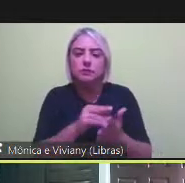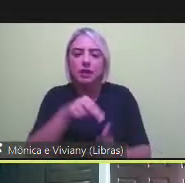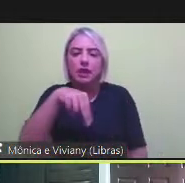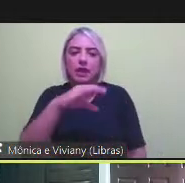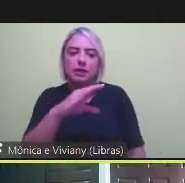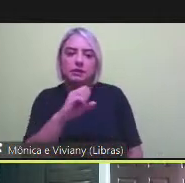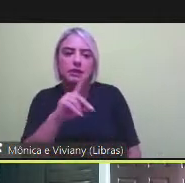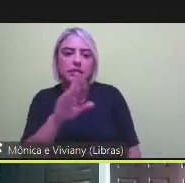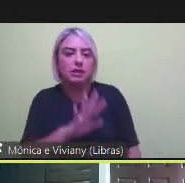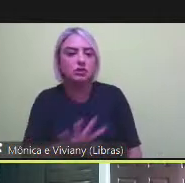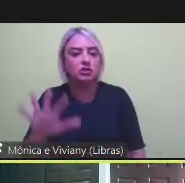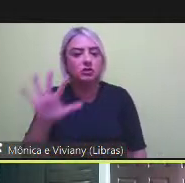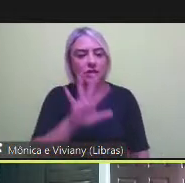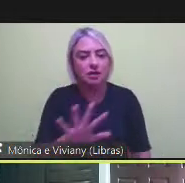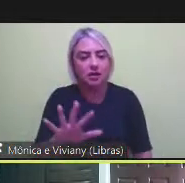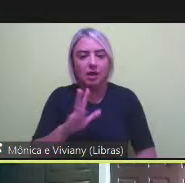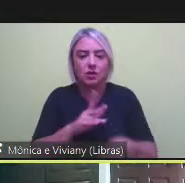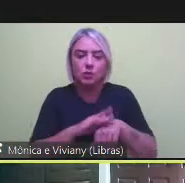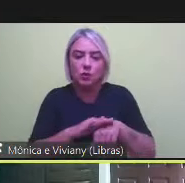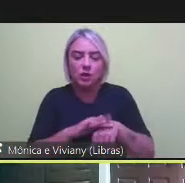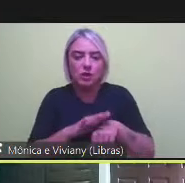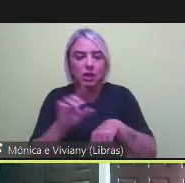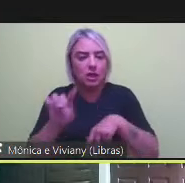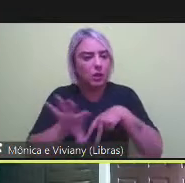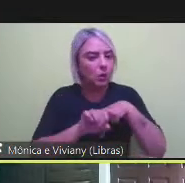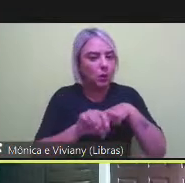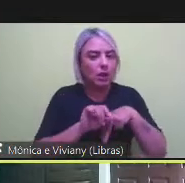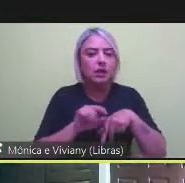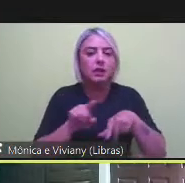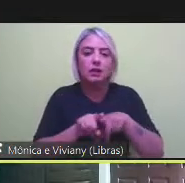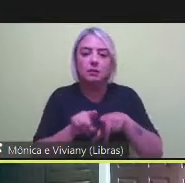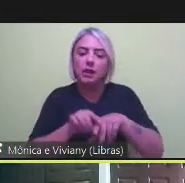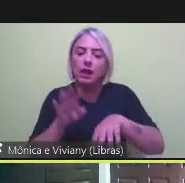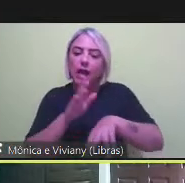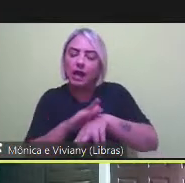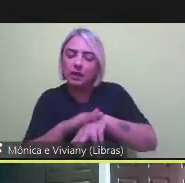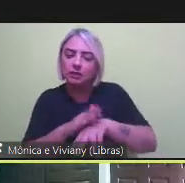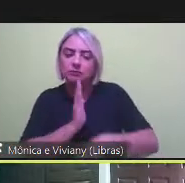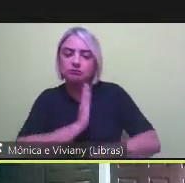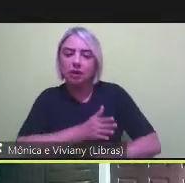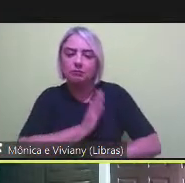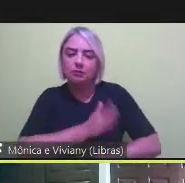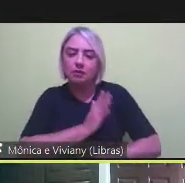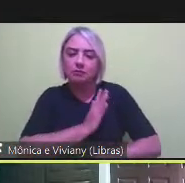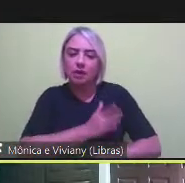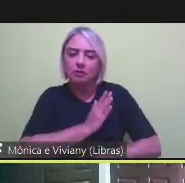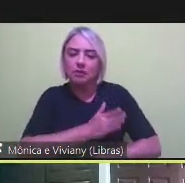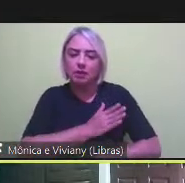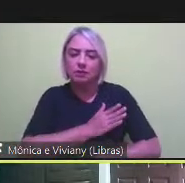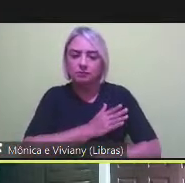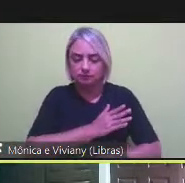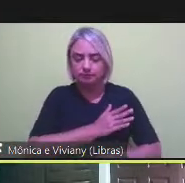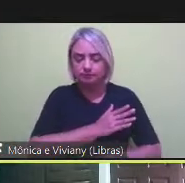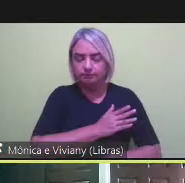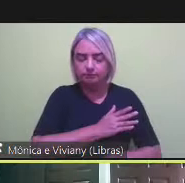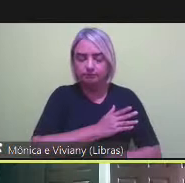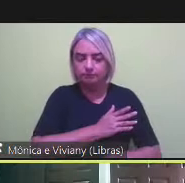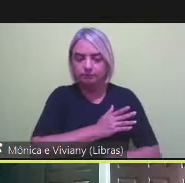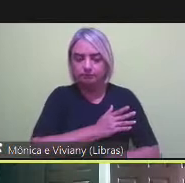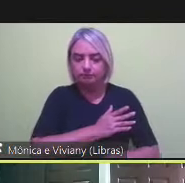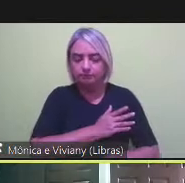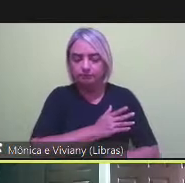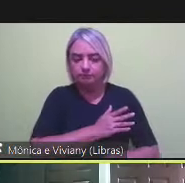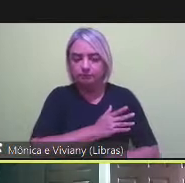cardiovascular disease in particular in the primary health setting. The purpose of Trinidad